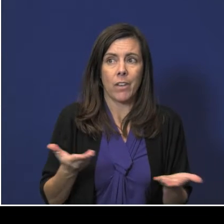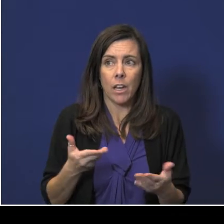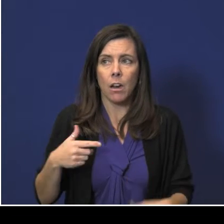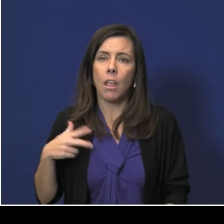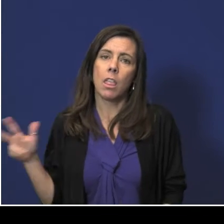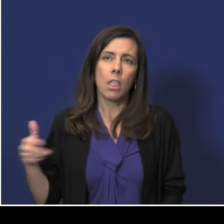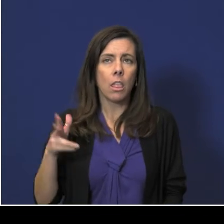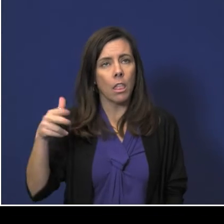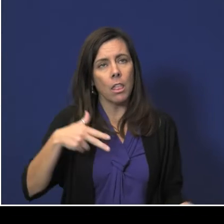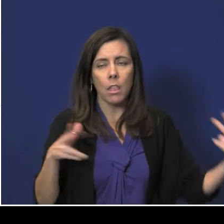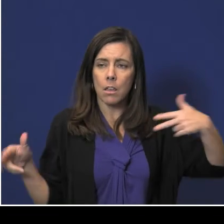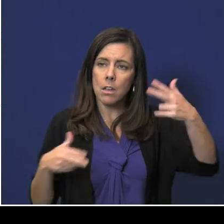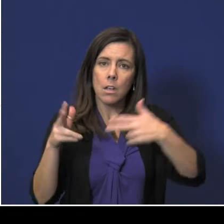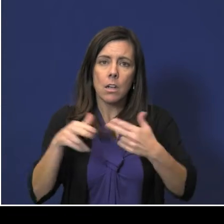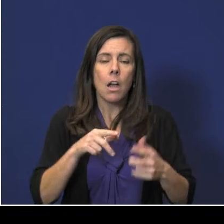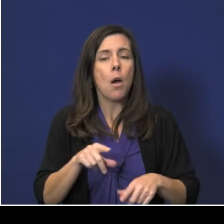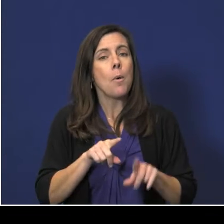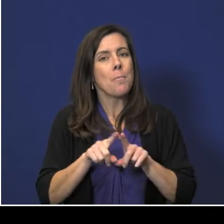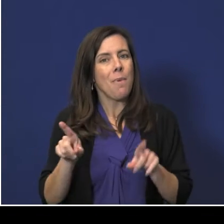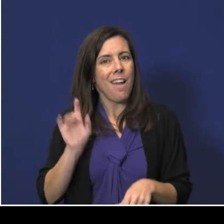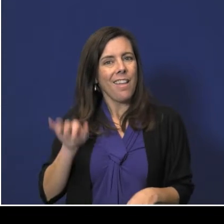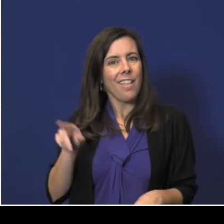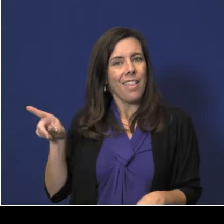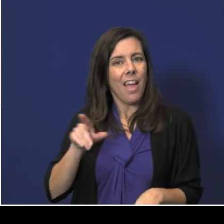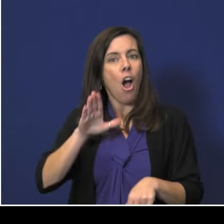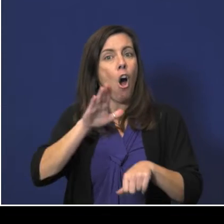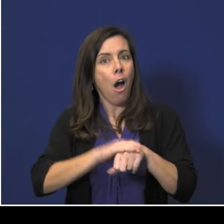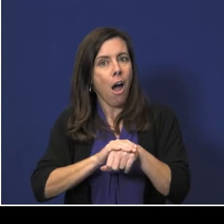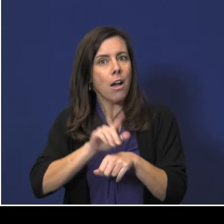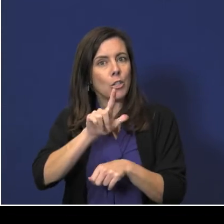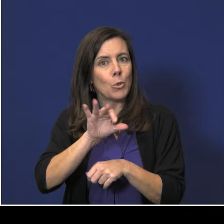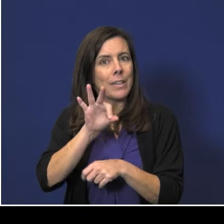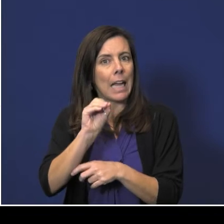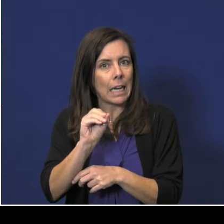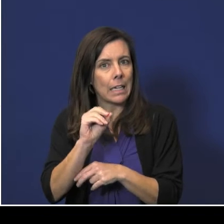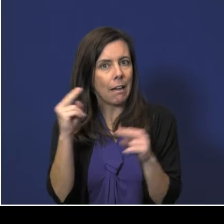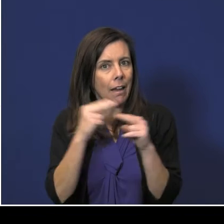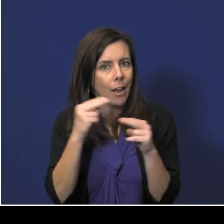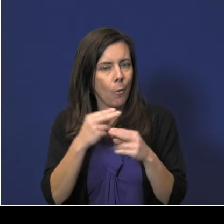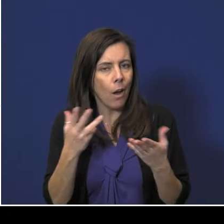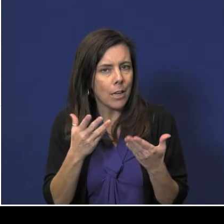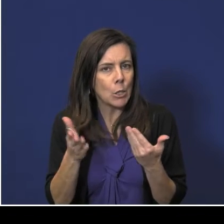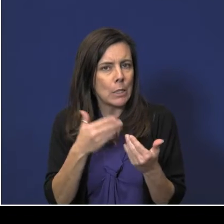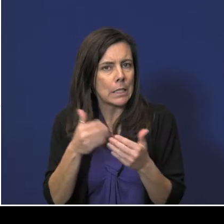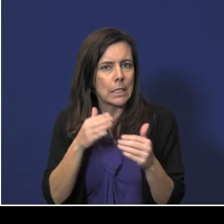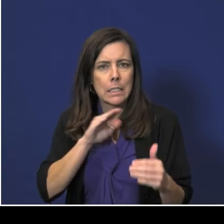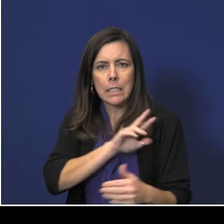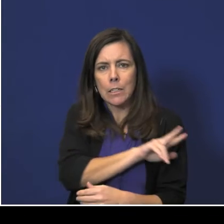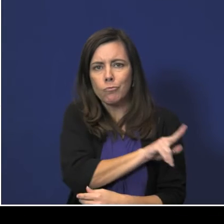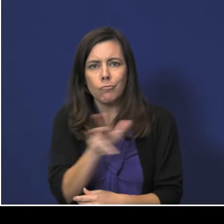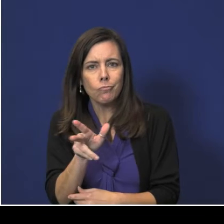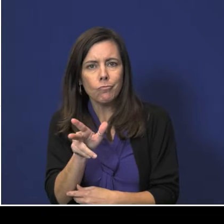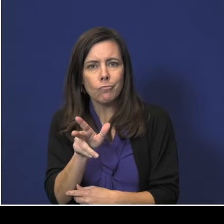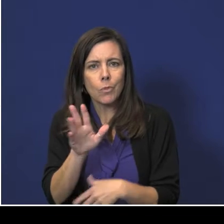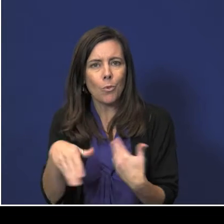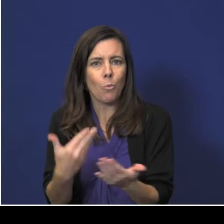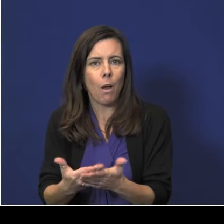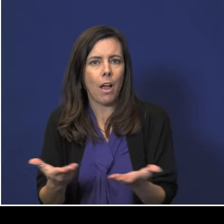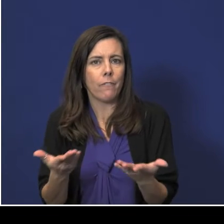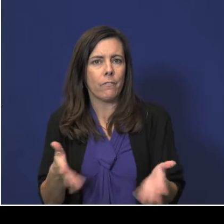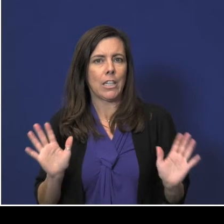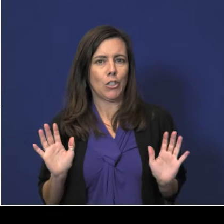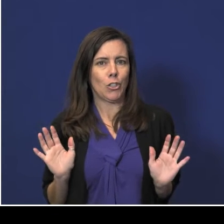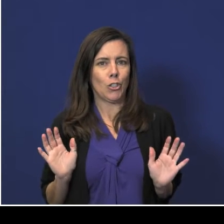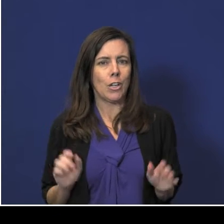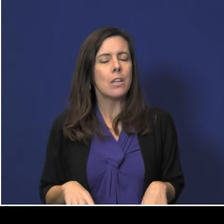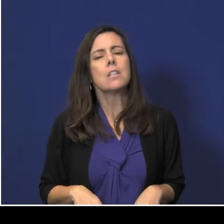that was a big part of the location also, was making it easily accessible. It was, thank you. Yeah.